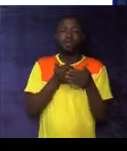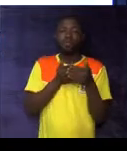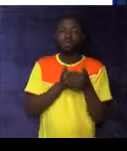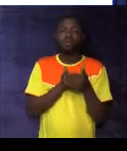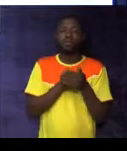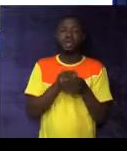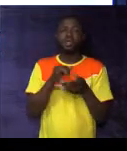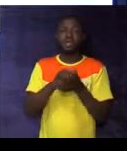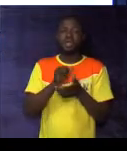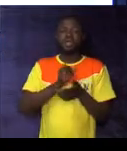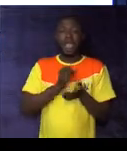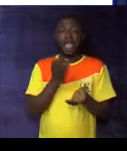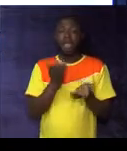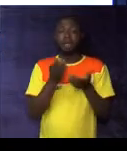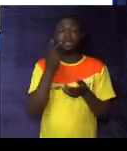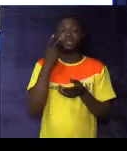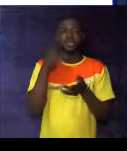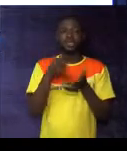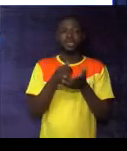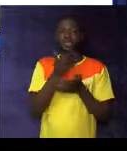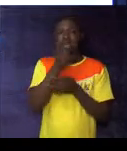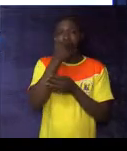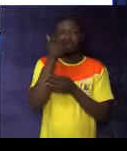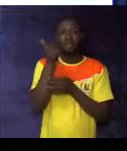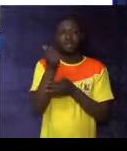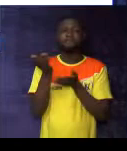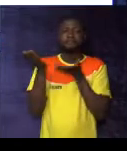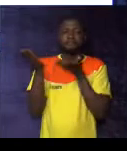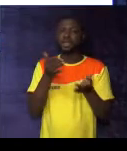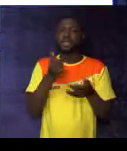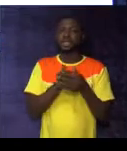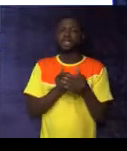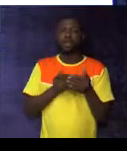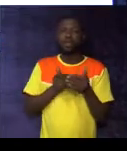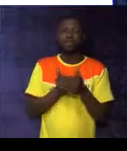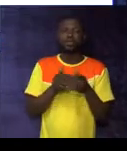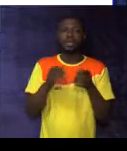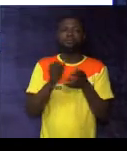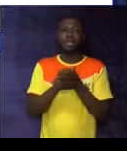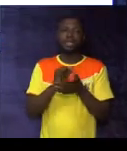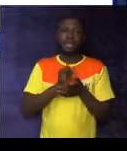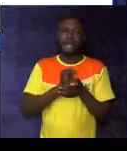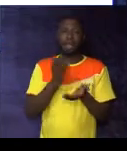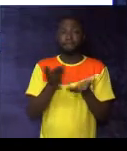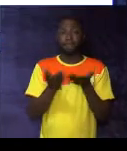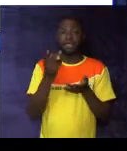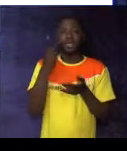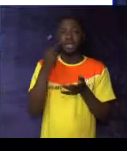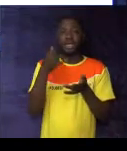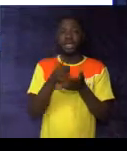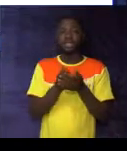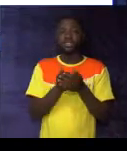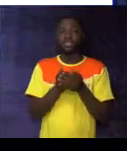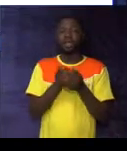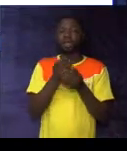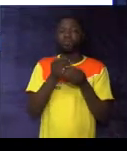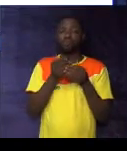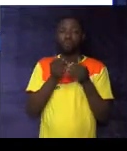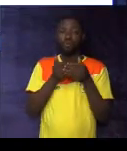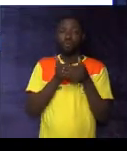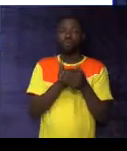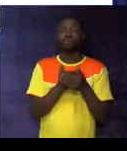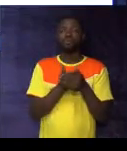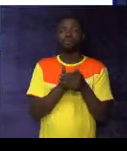Bring it closer that I may see it better. Bring it closer that I may see